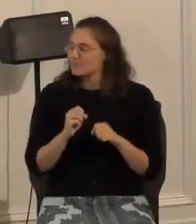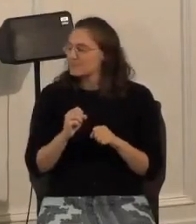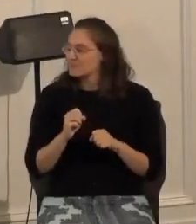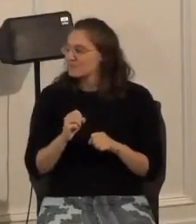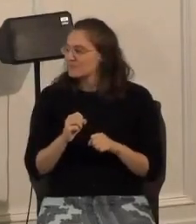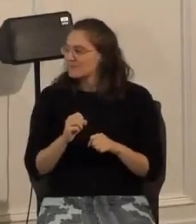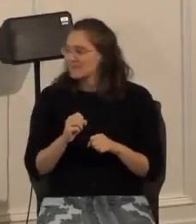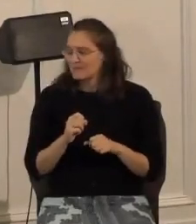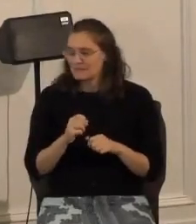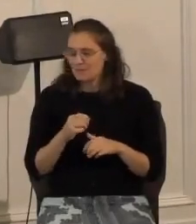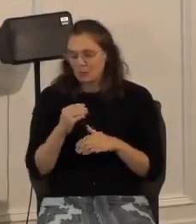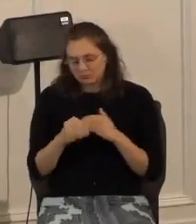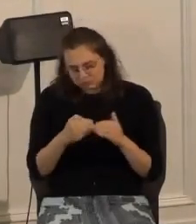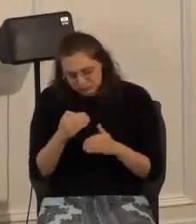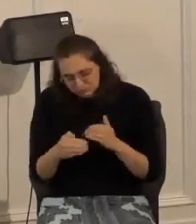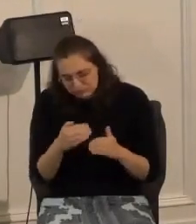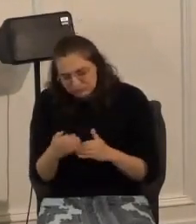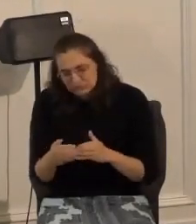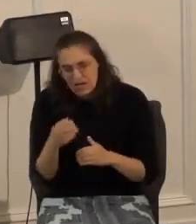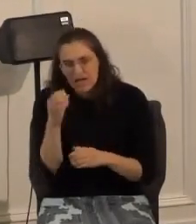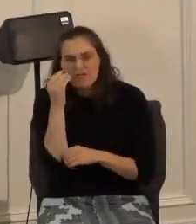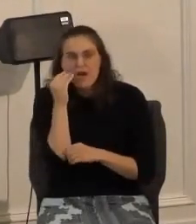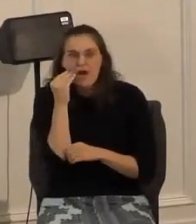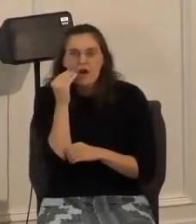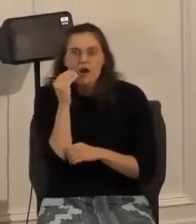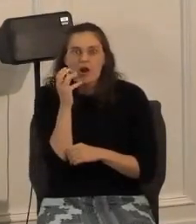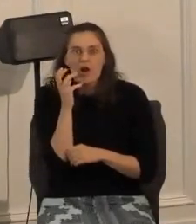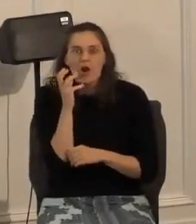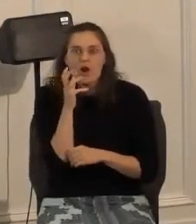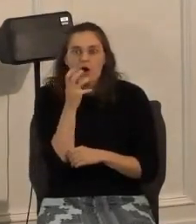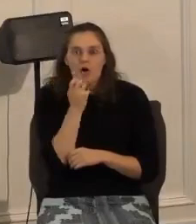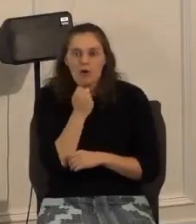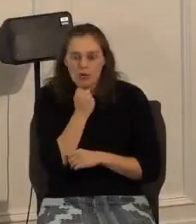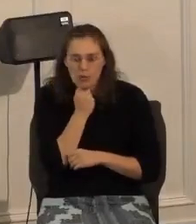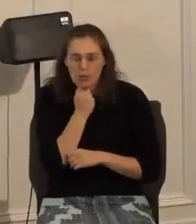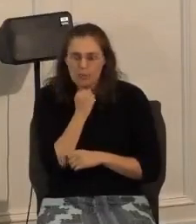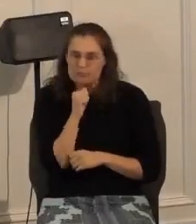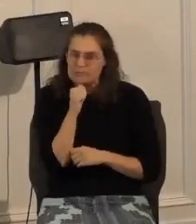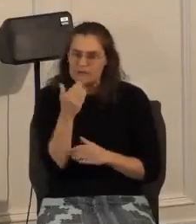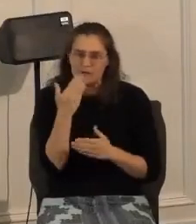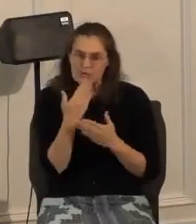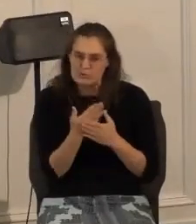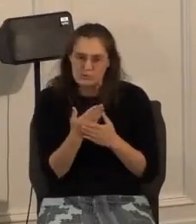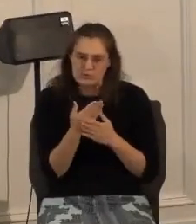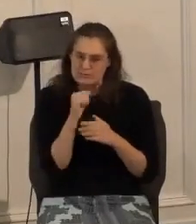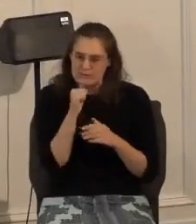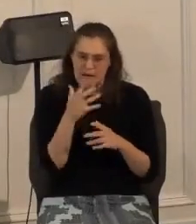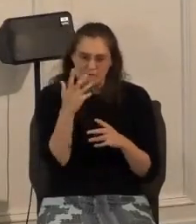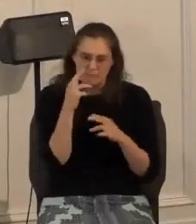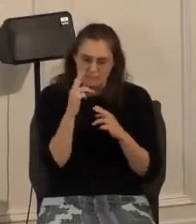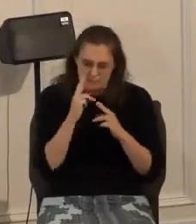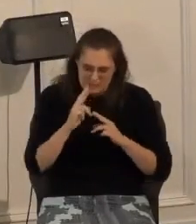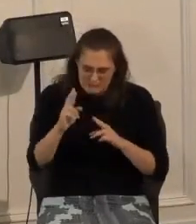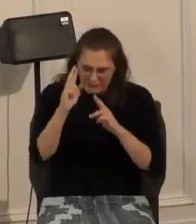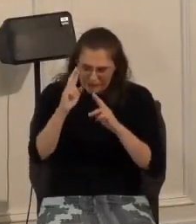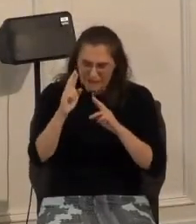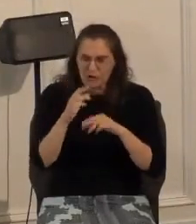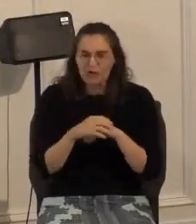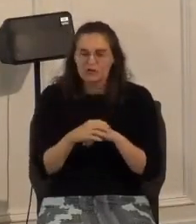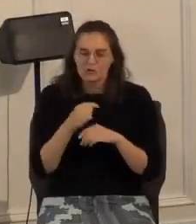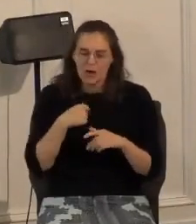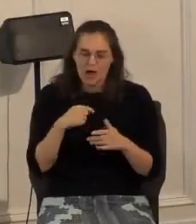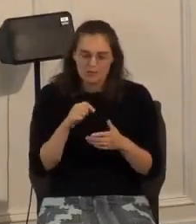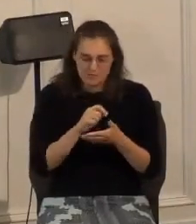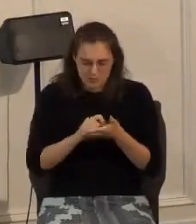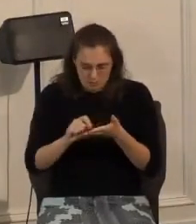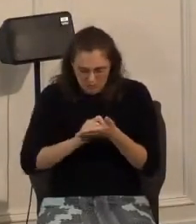after a while, I thought, it's embarrassing. It's not respectful of others. So I put in my planner every week since that time. I've been